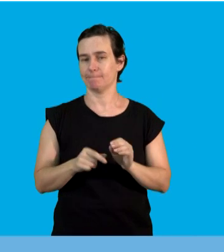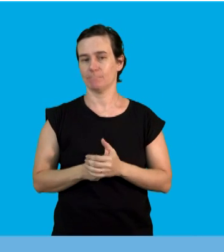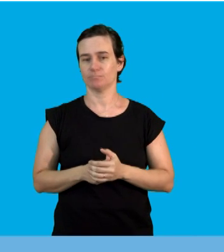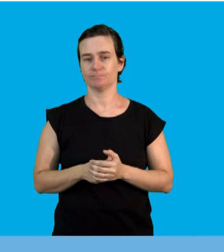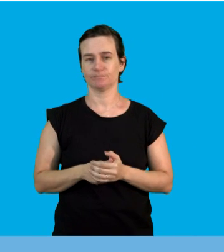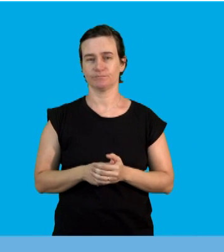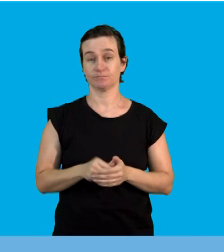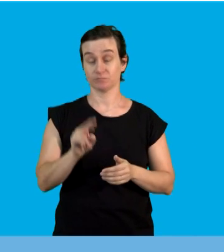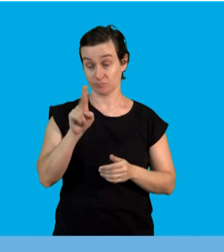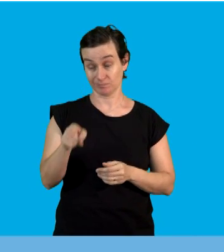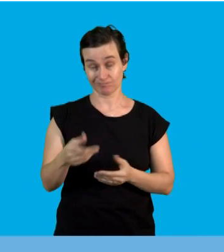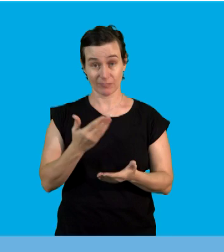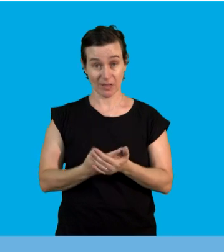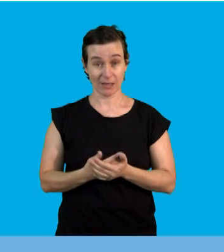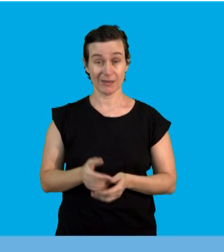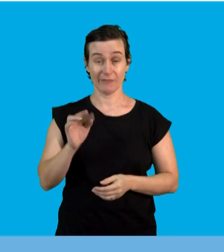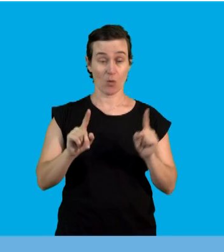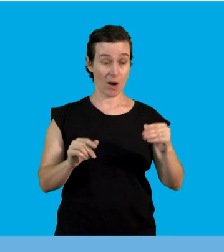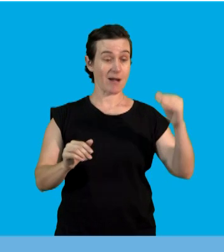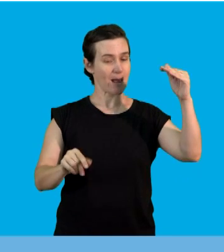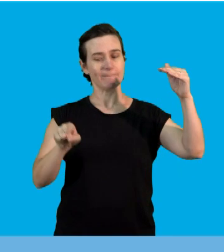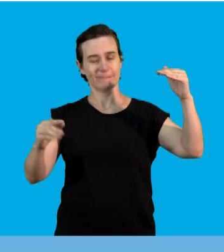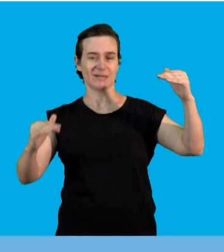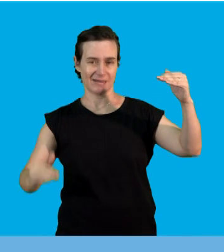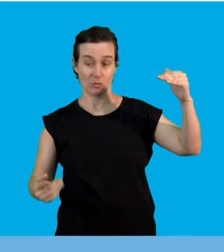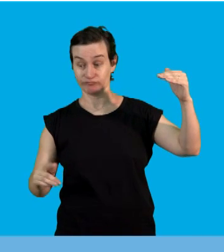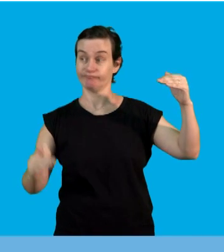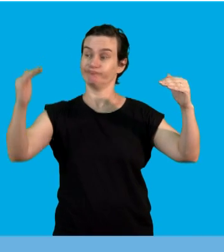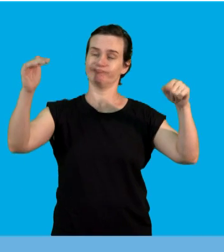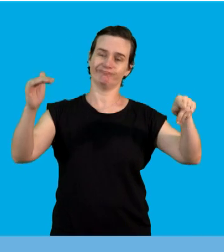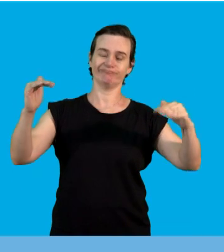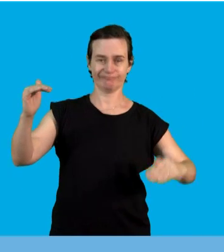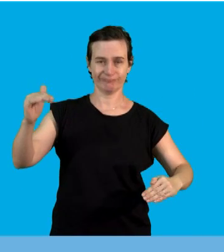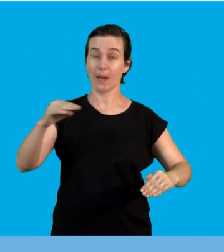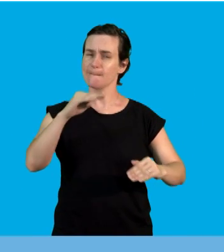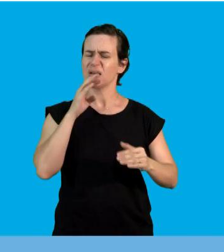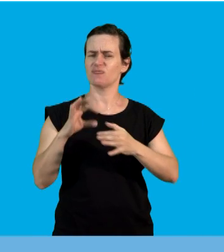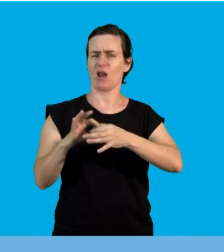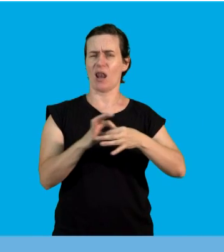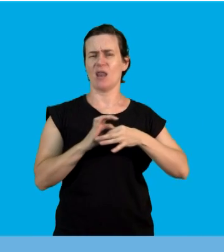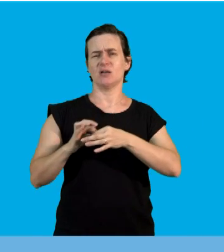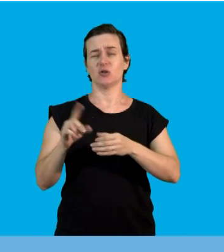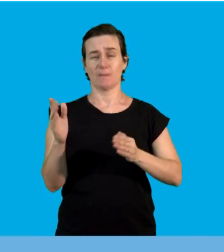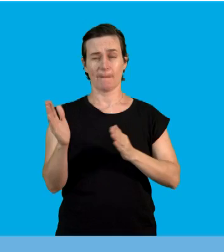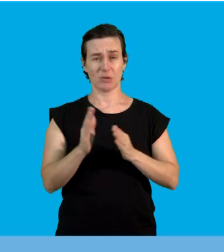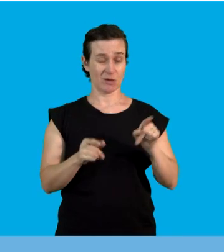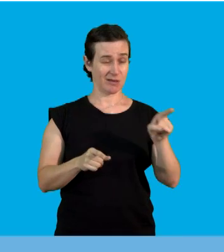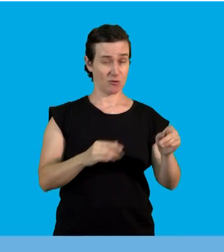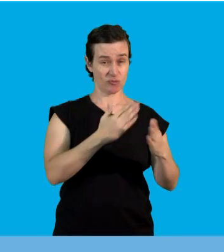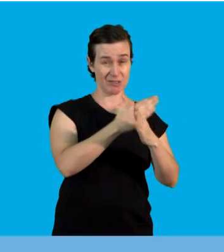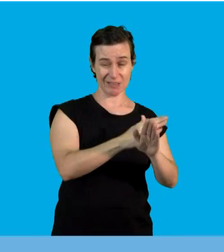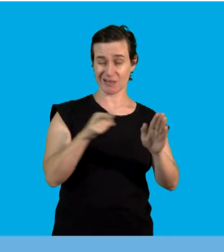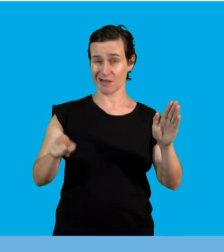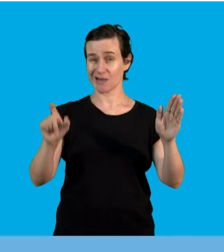certain relationship, as we can see, when one goes up, the other one goes down, that means the relationship between the resistance and the current